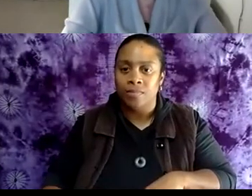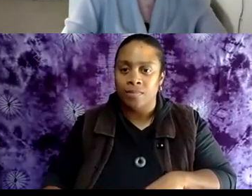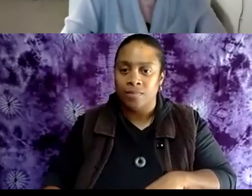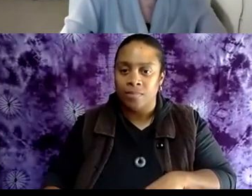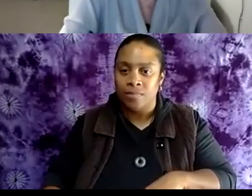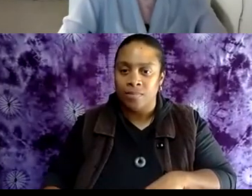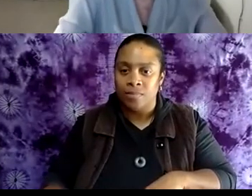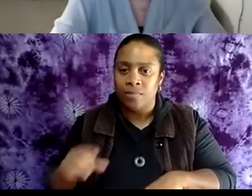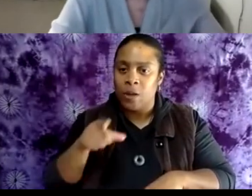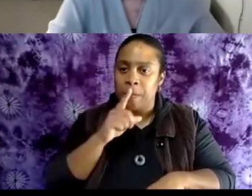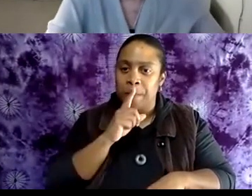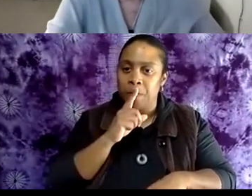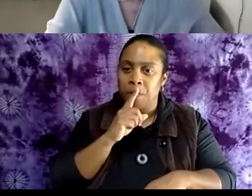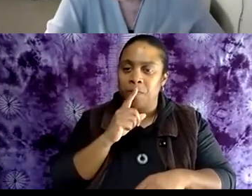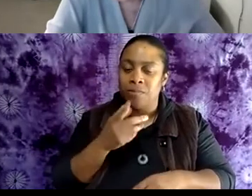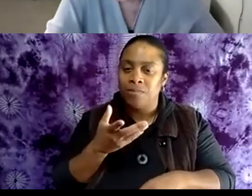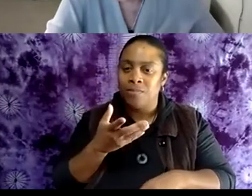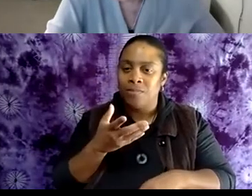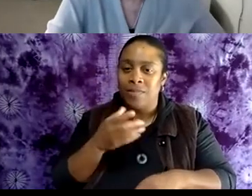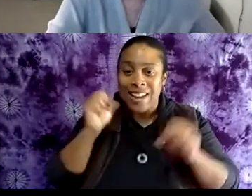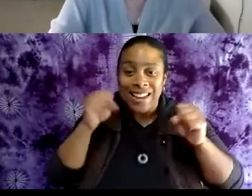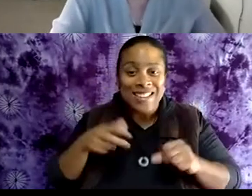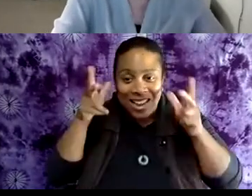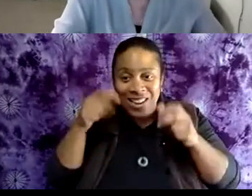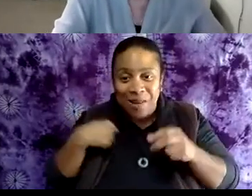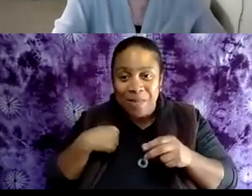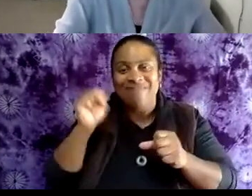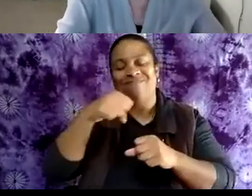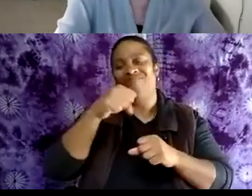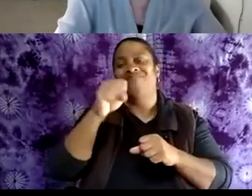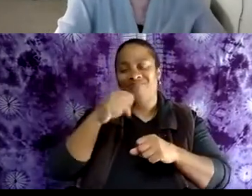You're muted. Hey, can you hear me? Yes, we can.